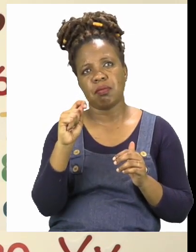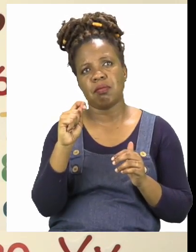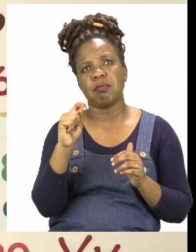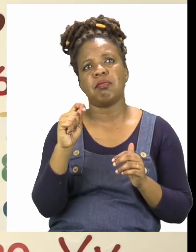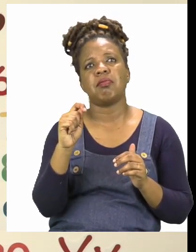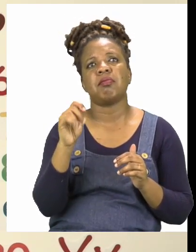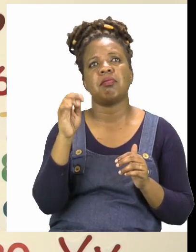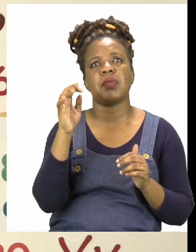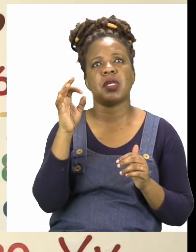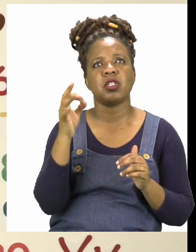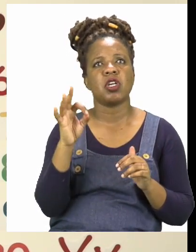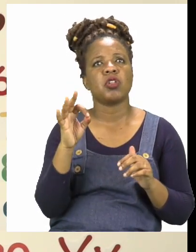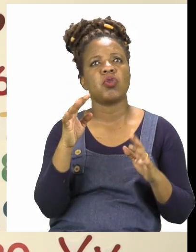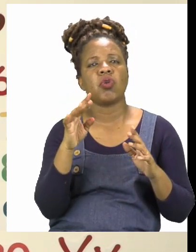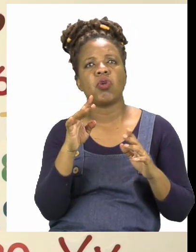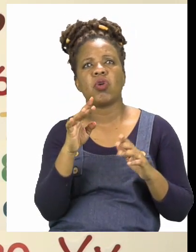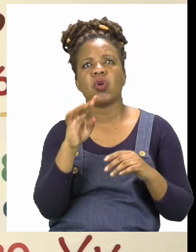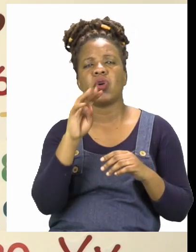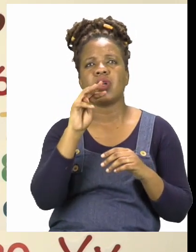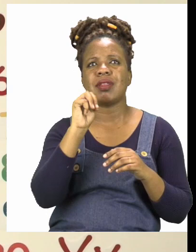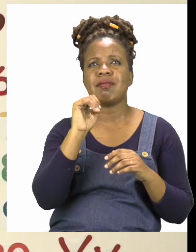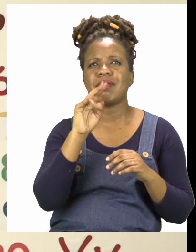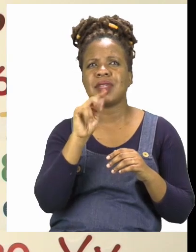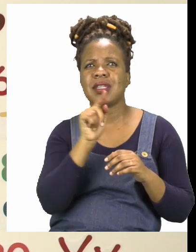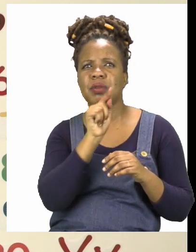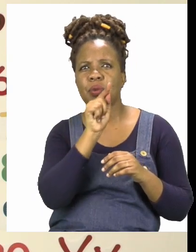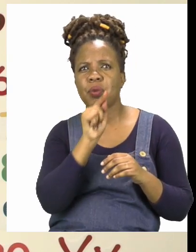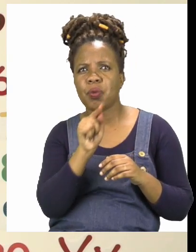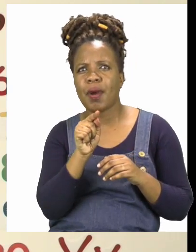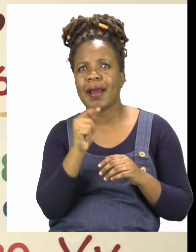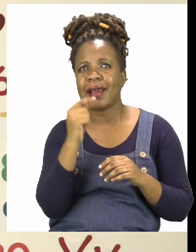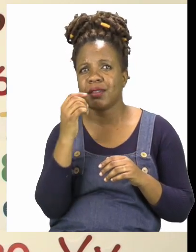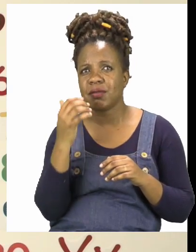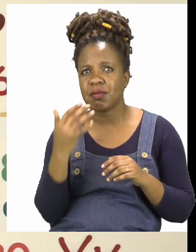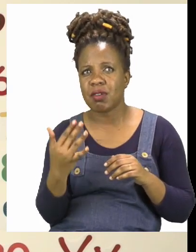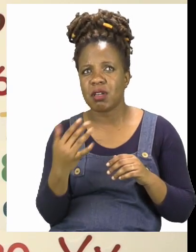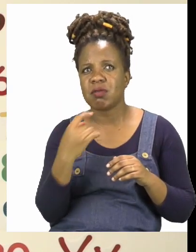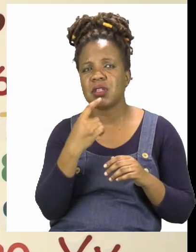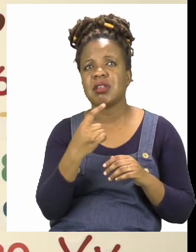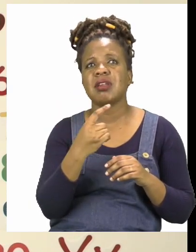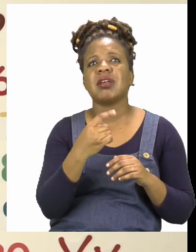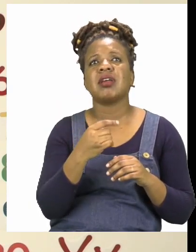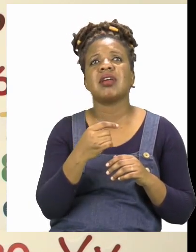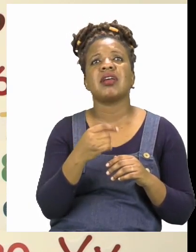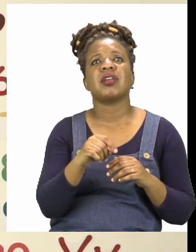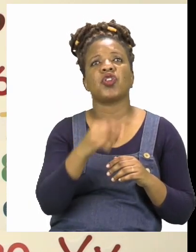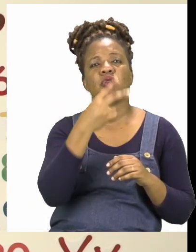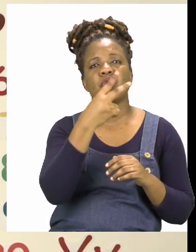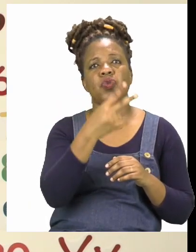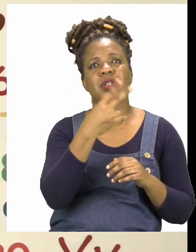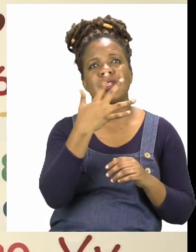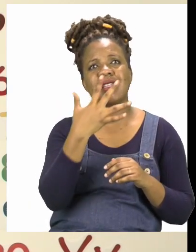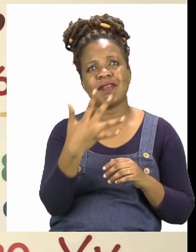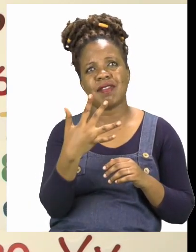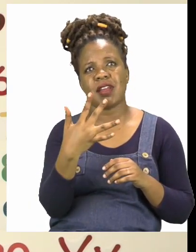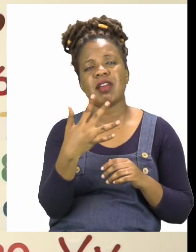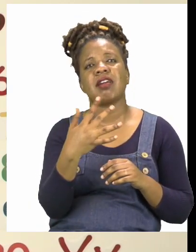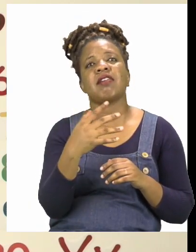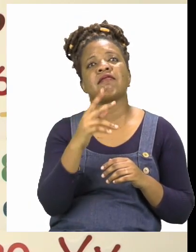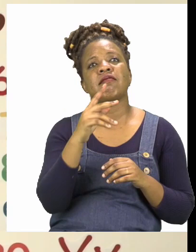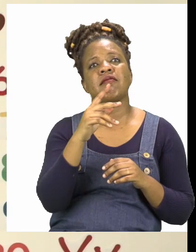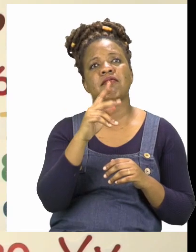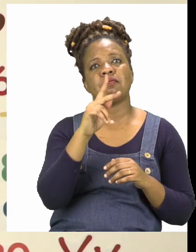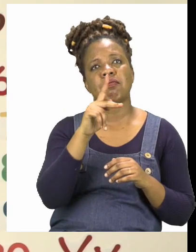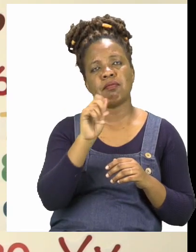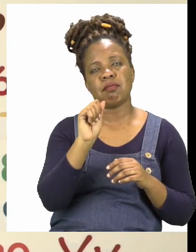So this is how we tell time in terms of past. Now as we go back up to